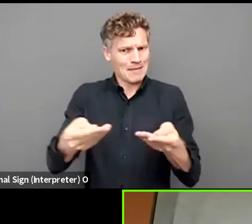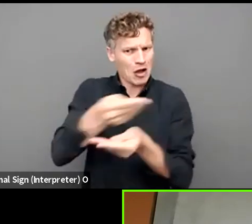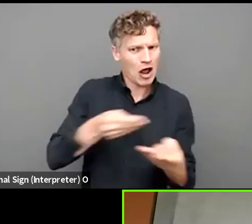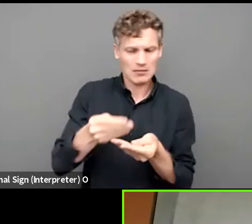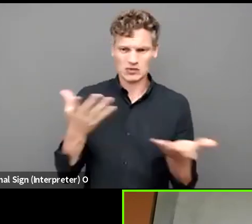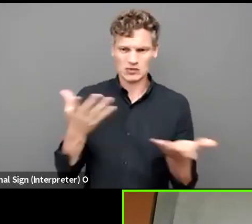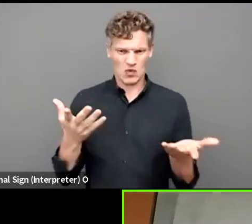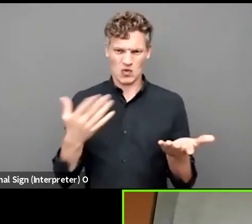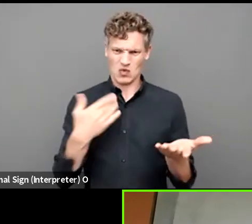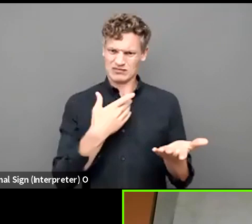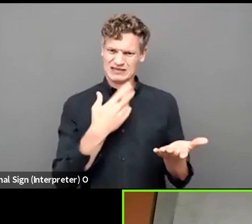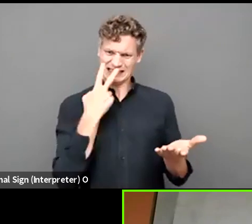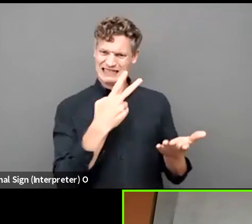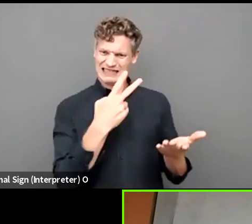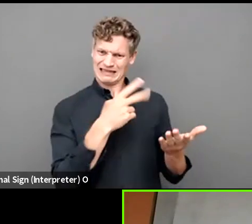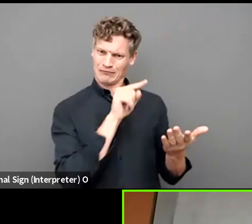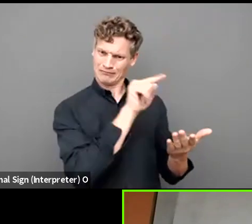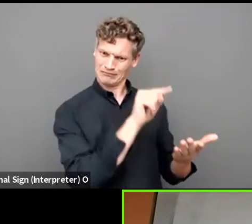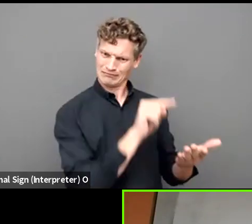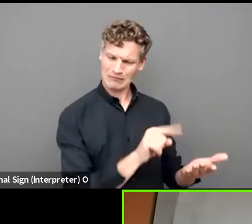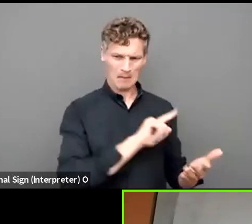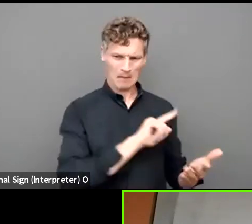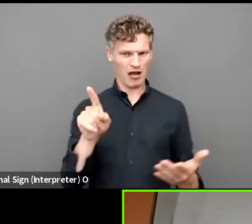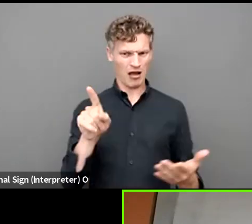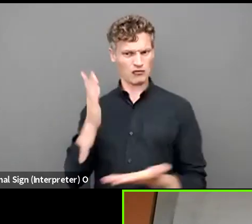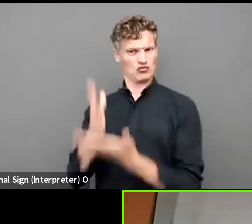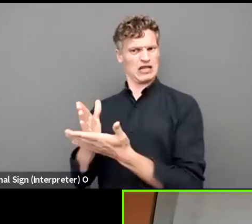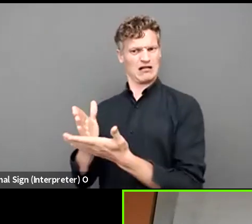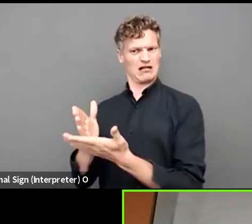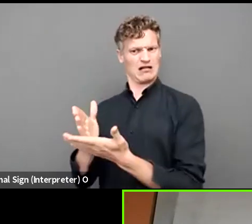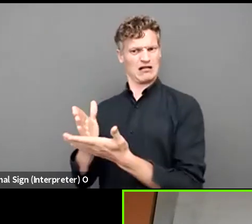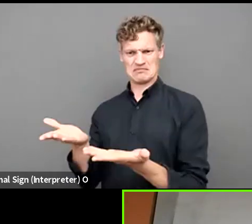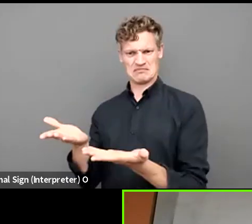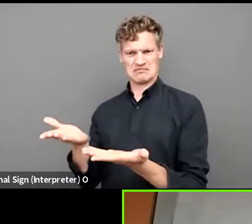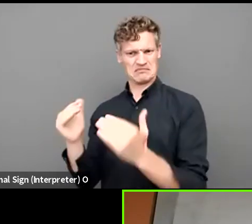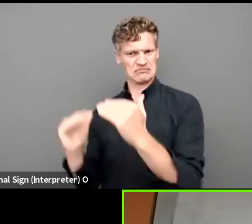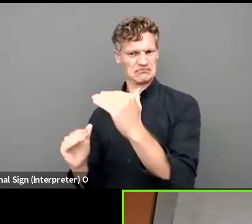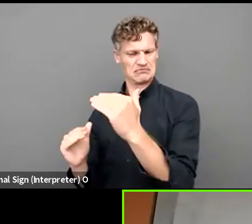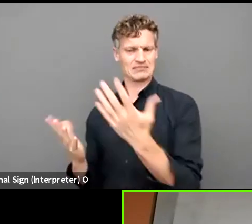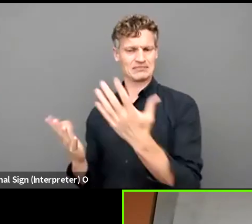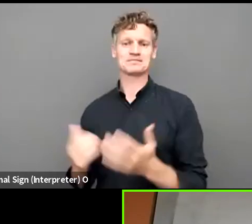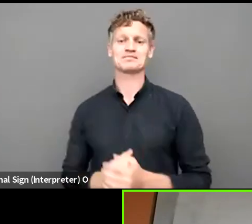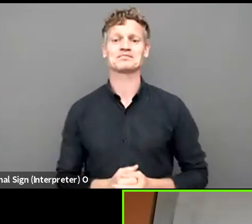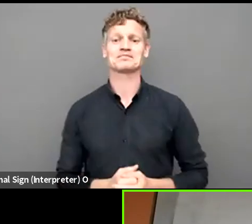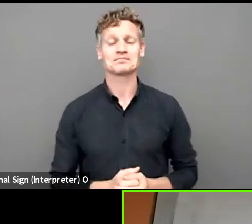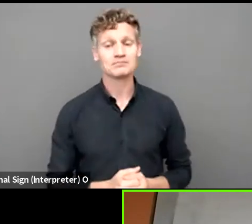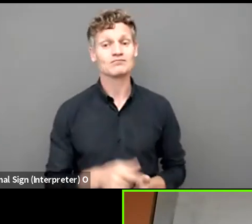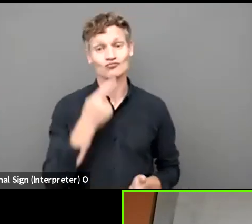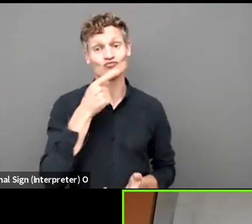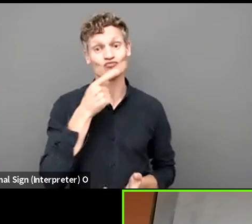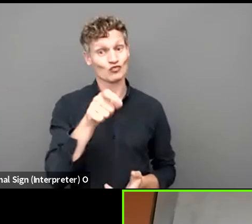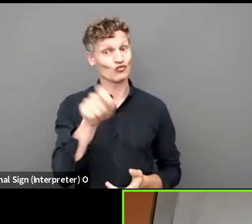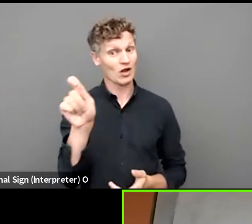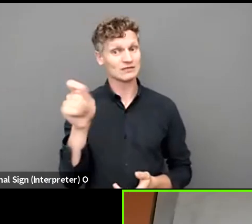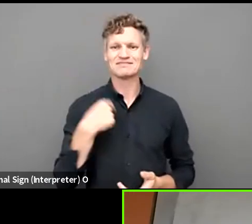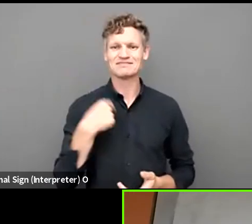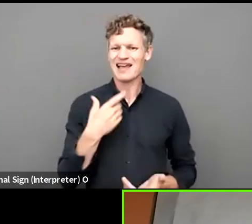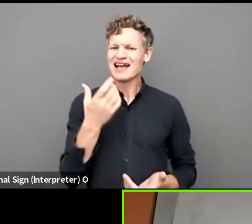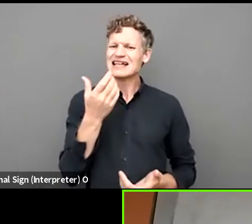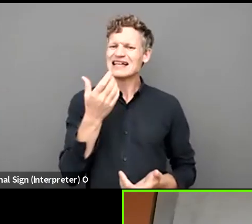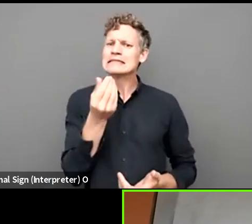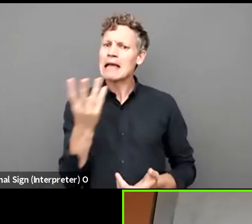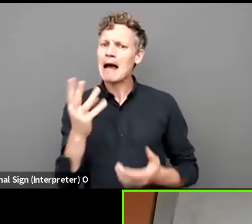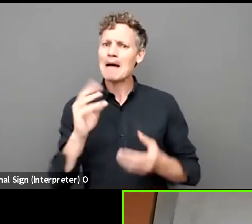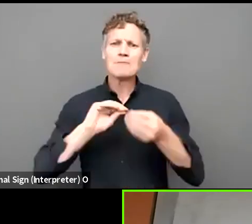right. And I mean, there might still be some problem with awareness, but I think probably there are other reasons, you know? I mean, some of this